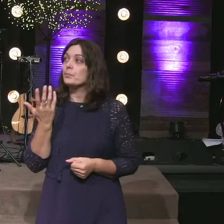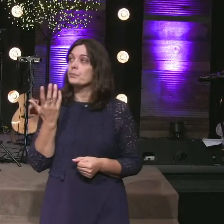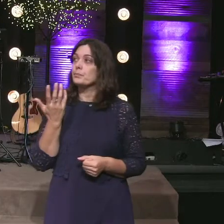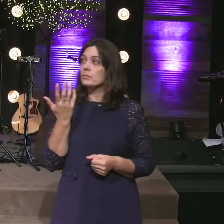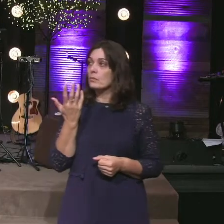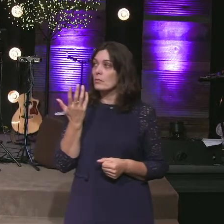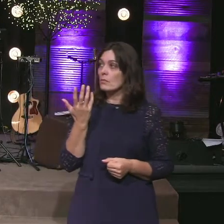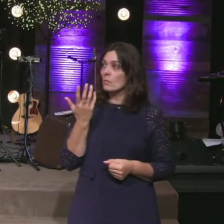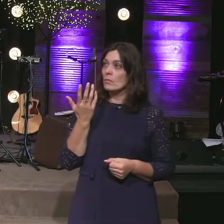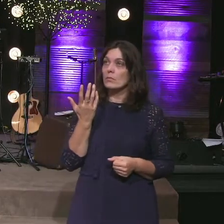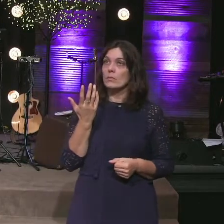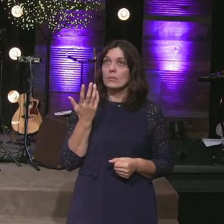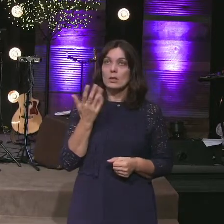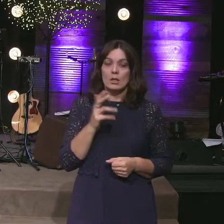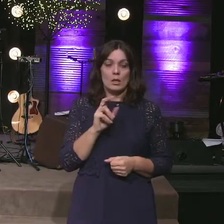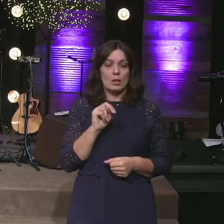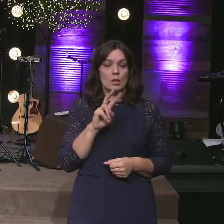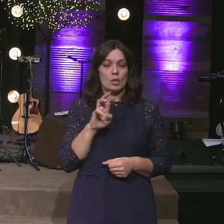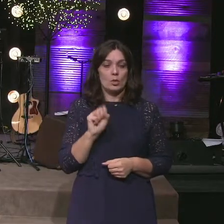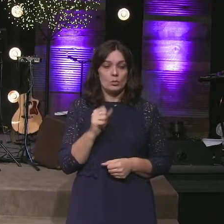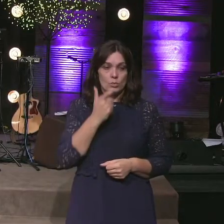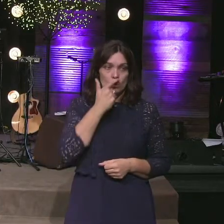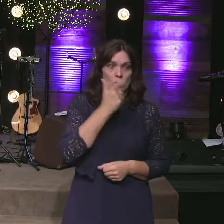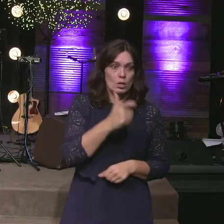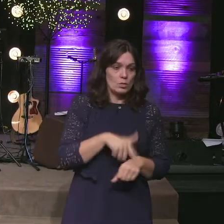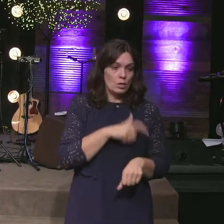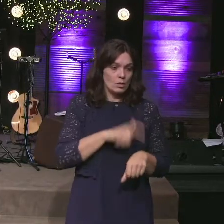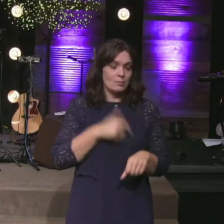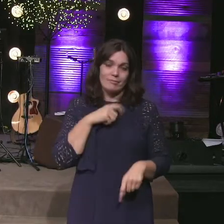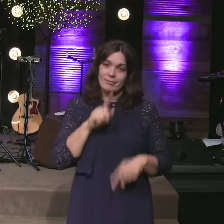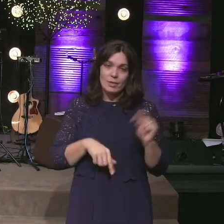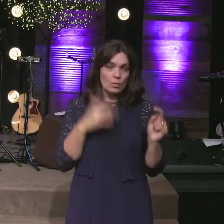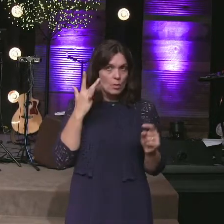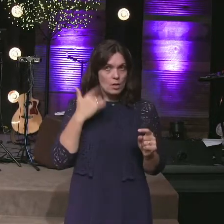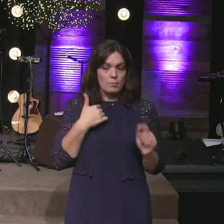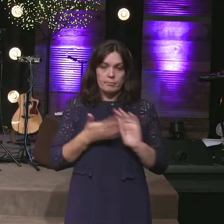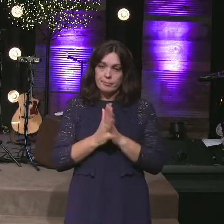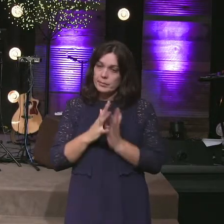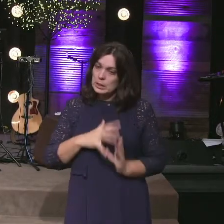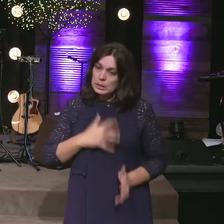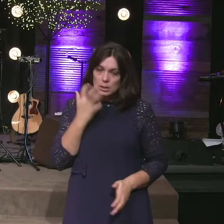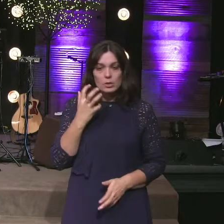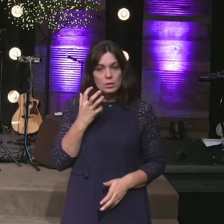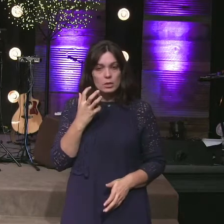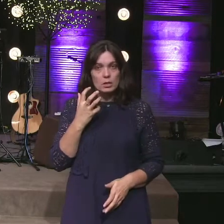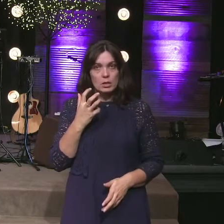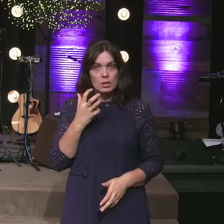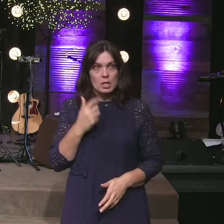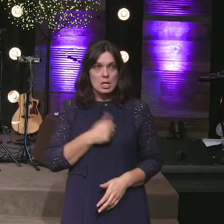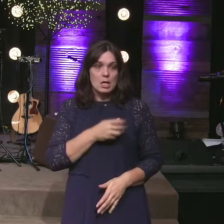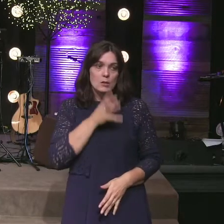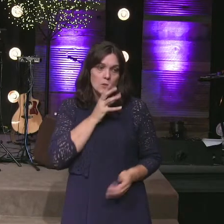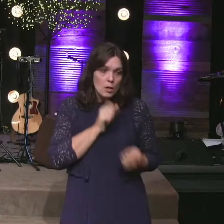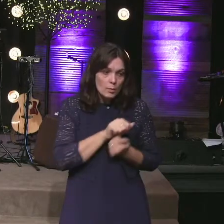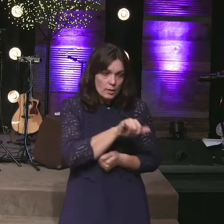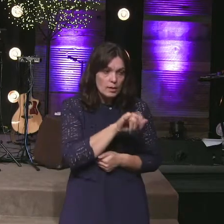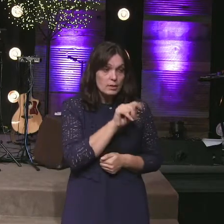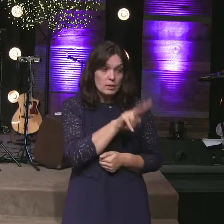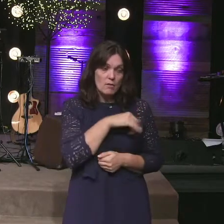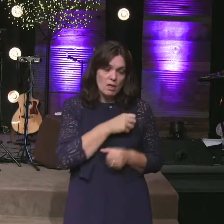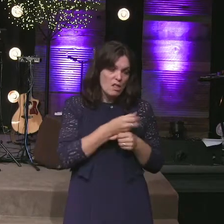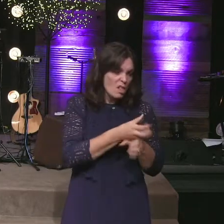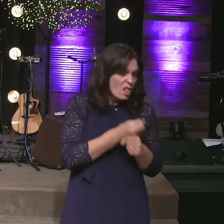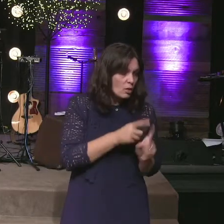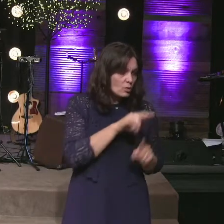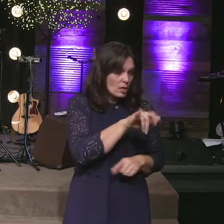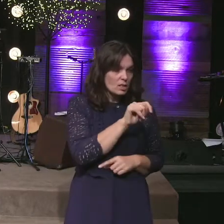I can't watch the news very long because it makes me angry. And I talk to the TV. I holler at the TV all the time.